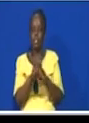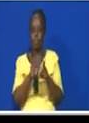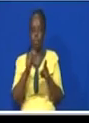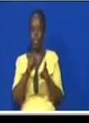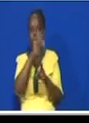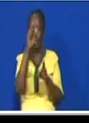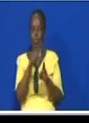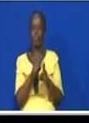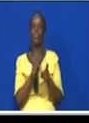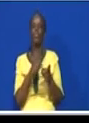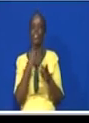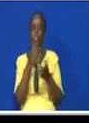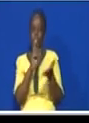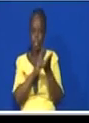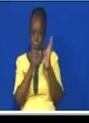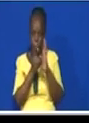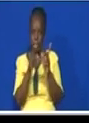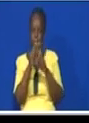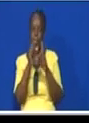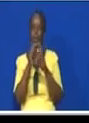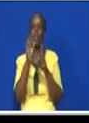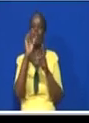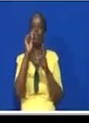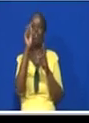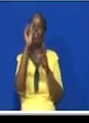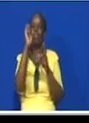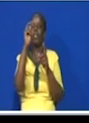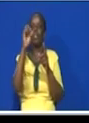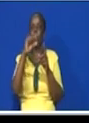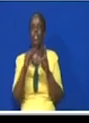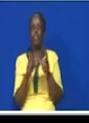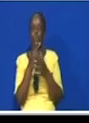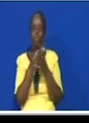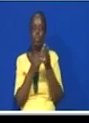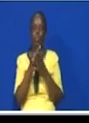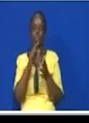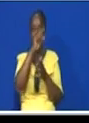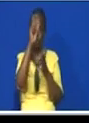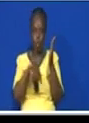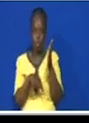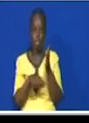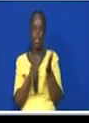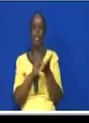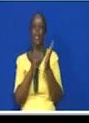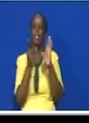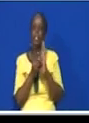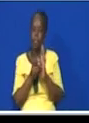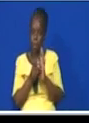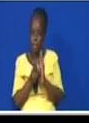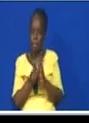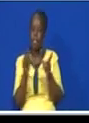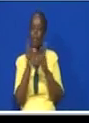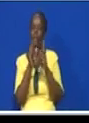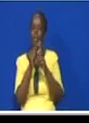question, define the term faulting. Both the question, what is faulting, and define the term